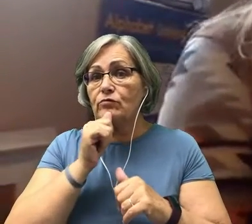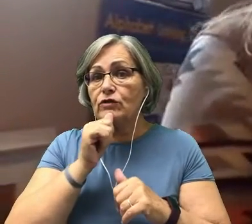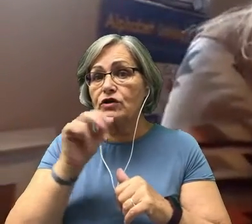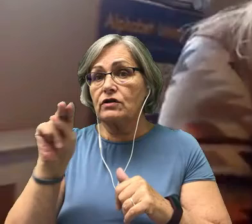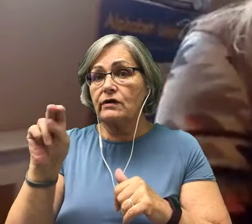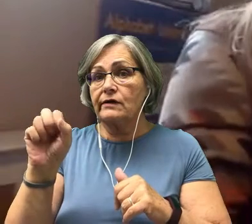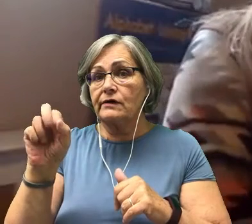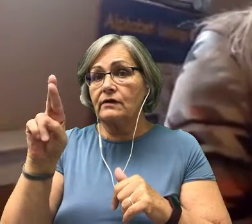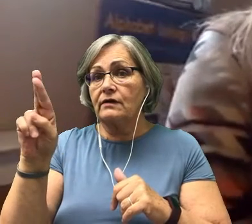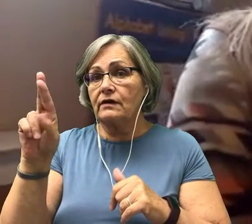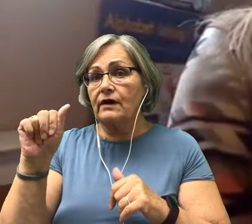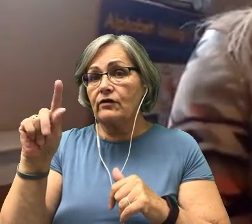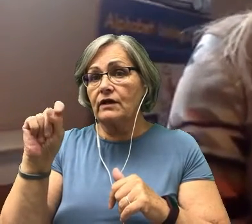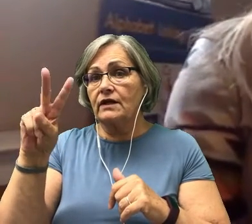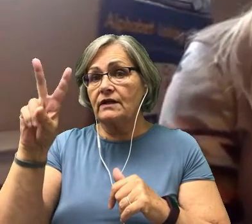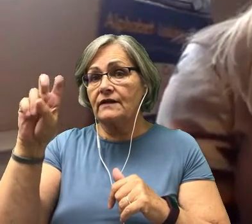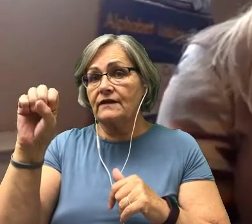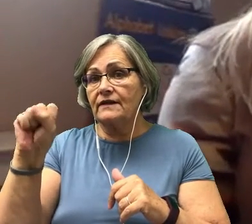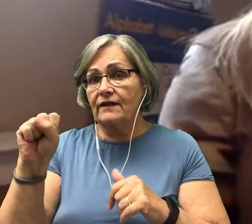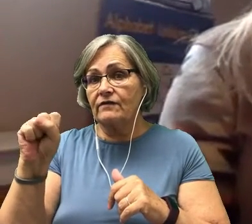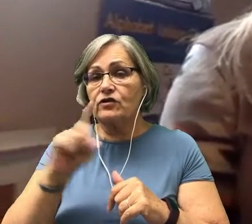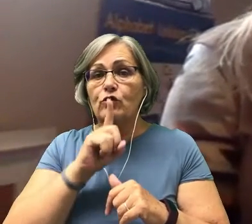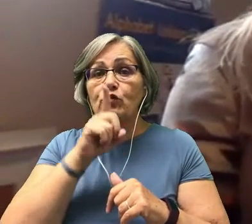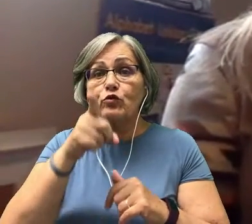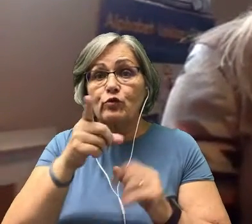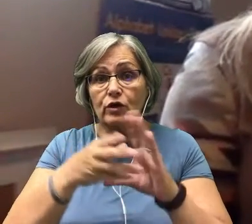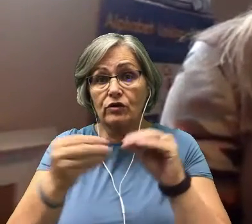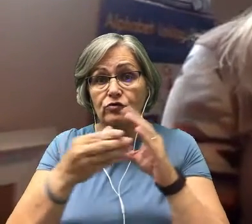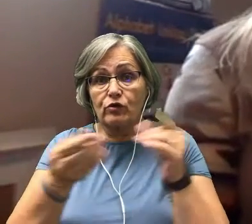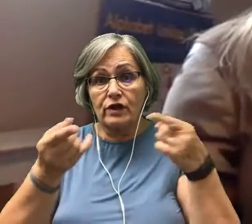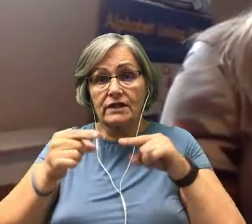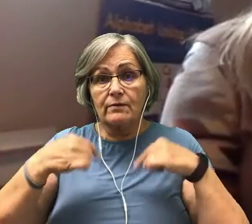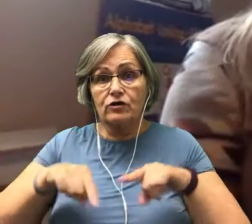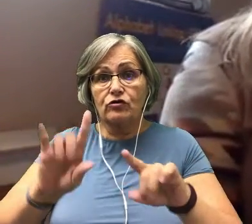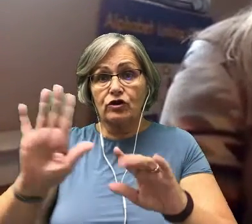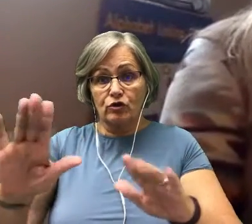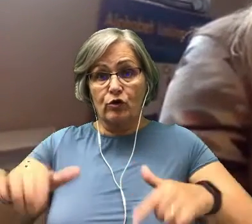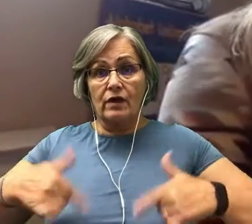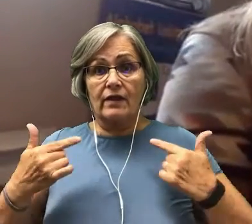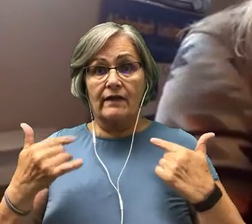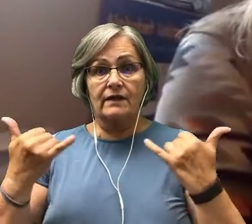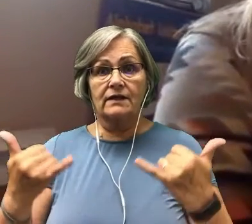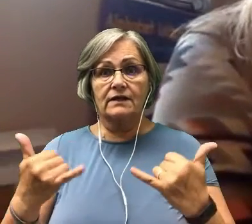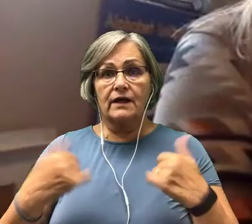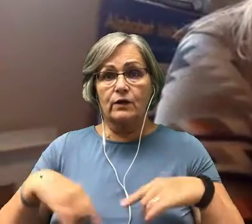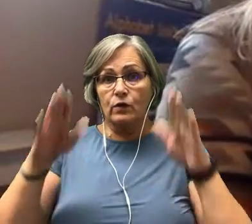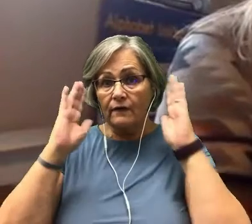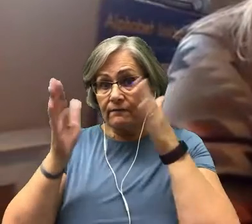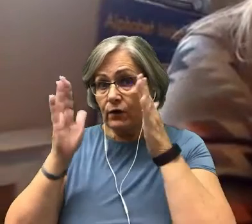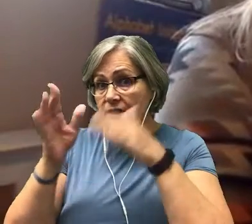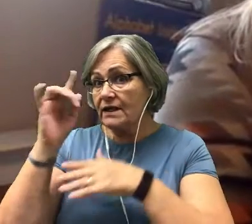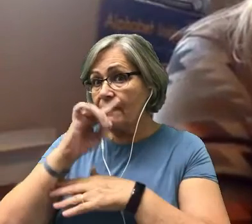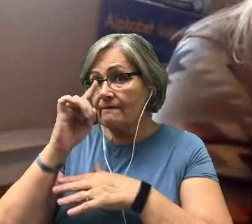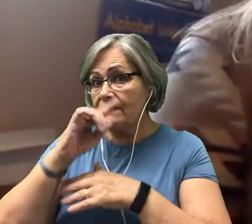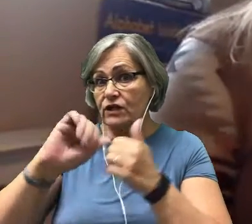or nonfiction stories, real things that have happened in your life. Today, though, we're focusing on fiction and